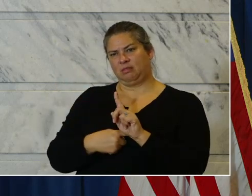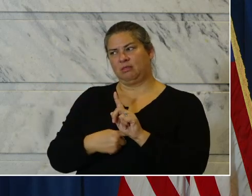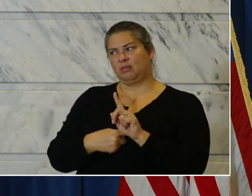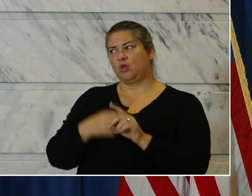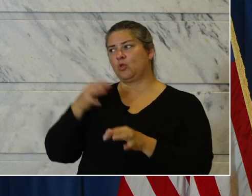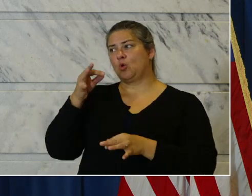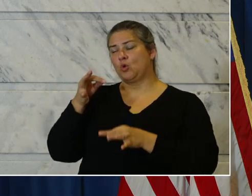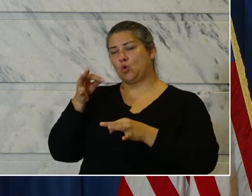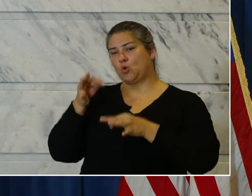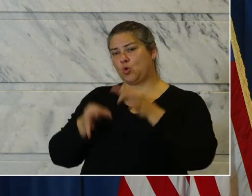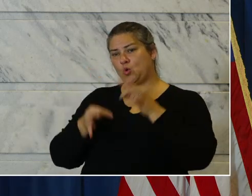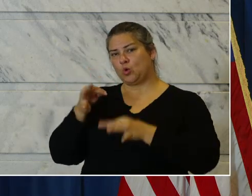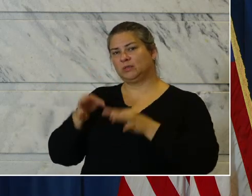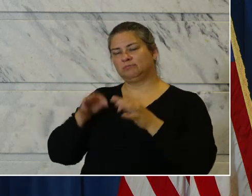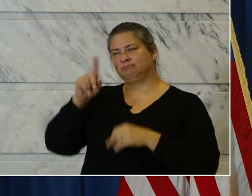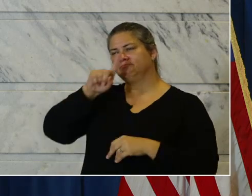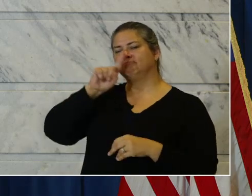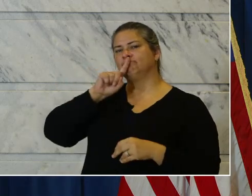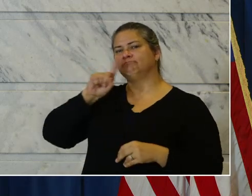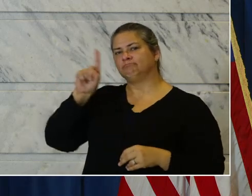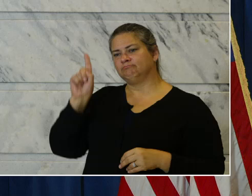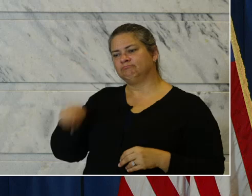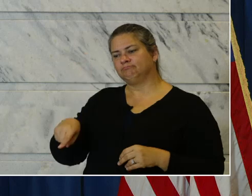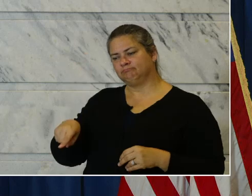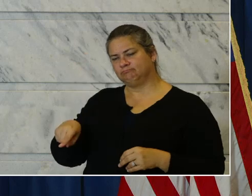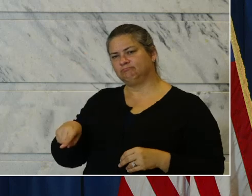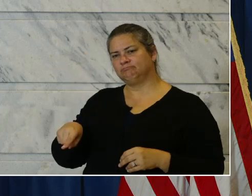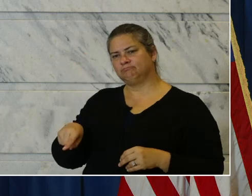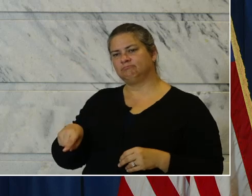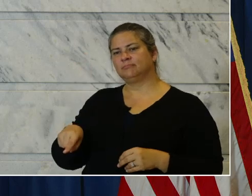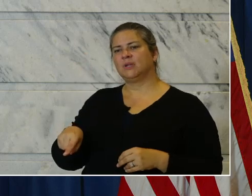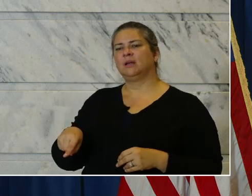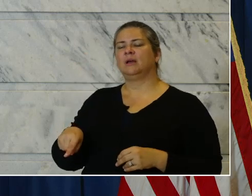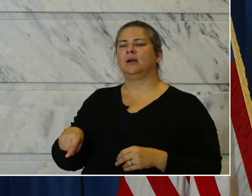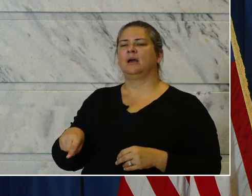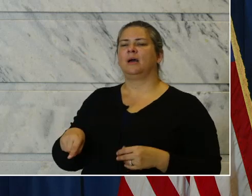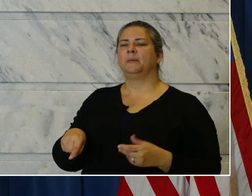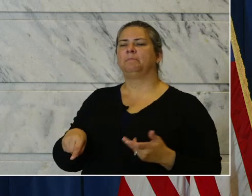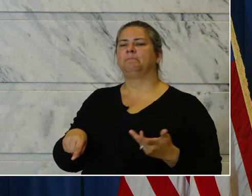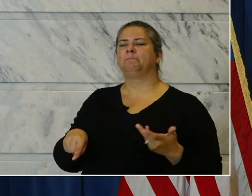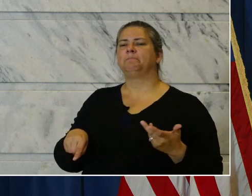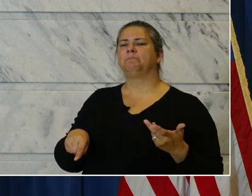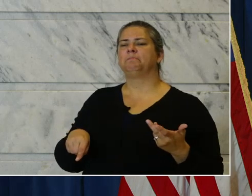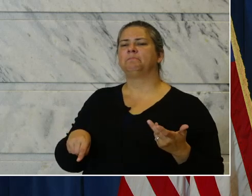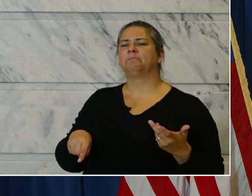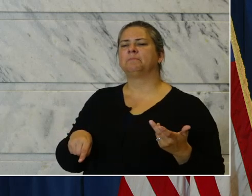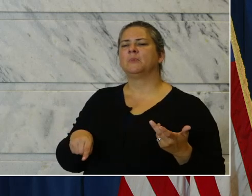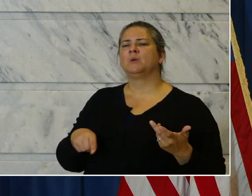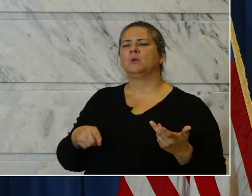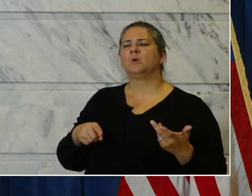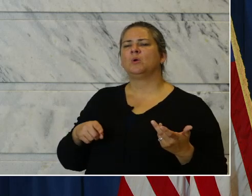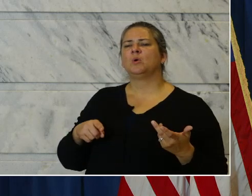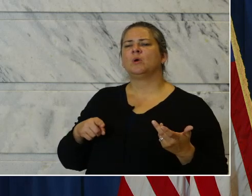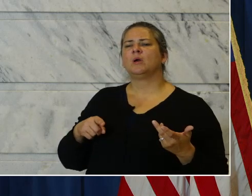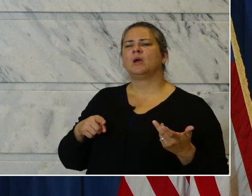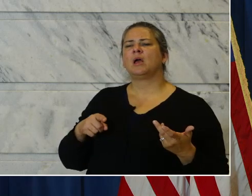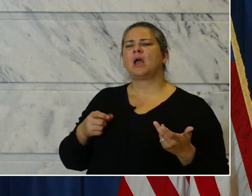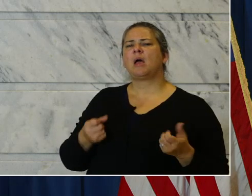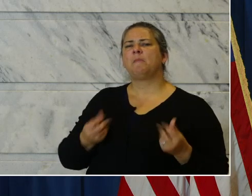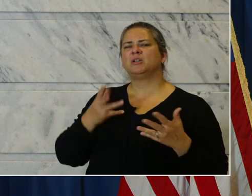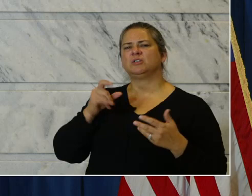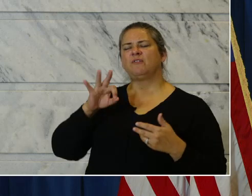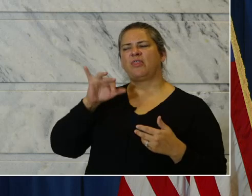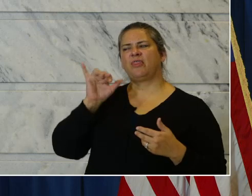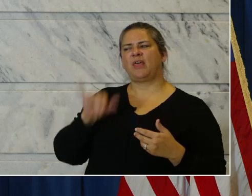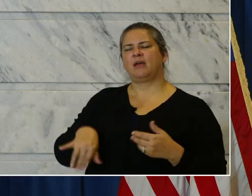Court hands down an adverse ruling on rendition day possibly this month. How much will that handcuff you, and